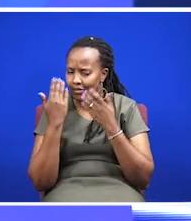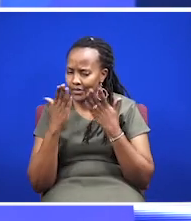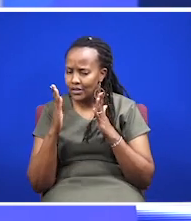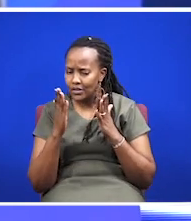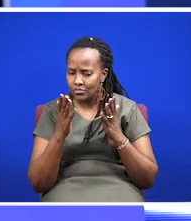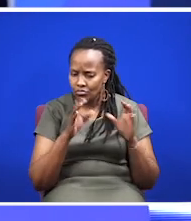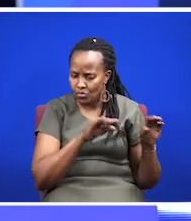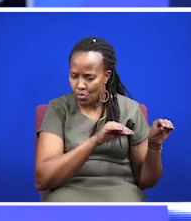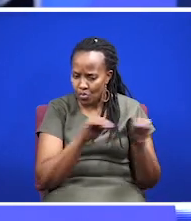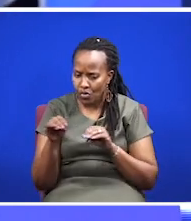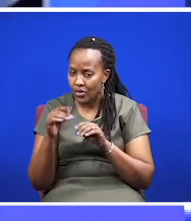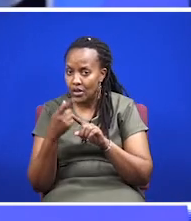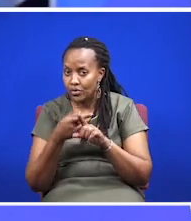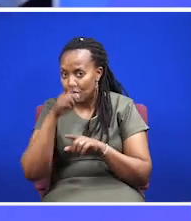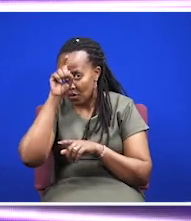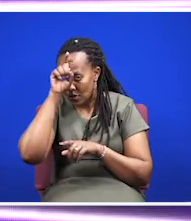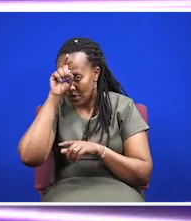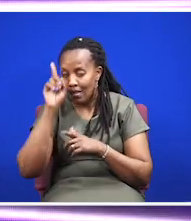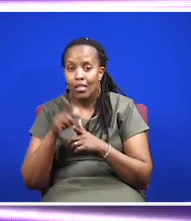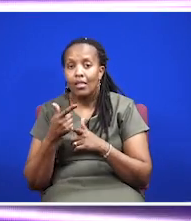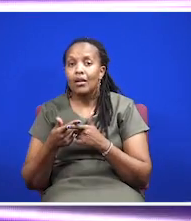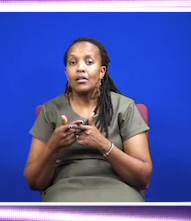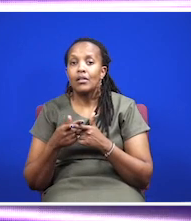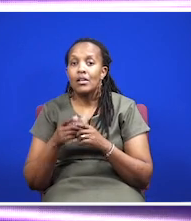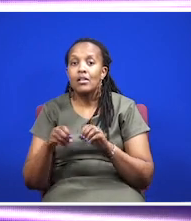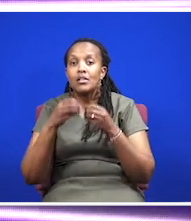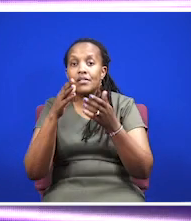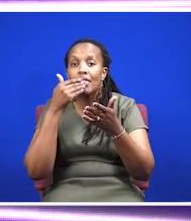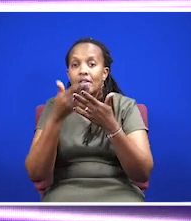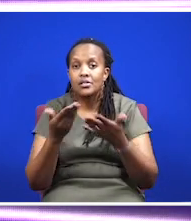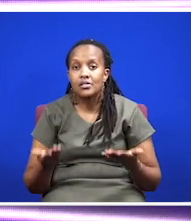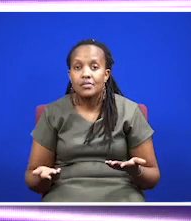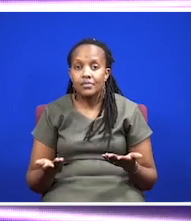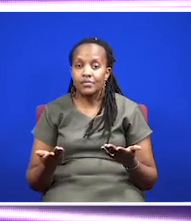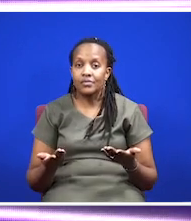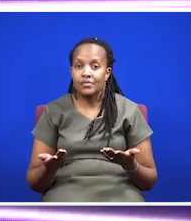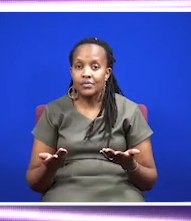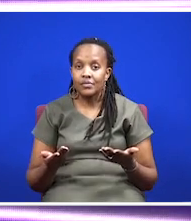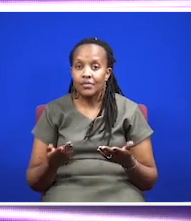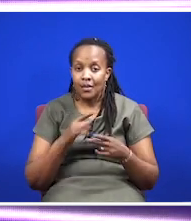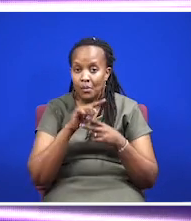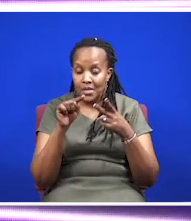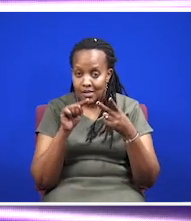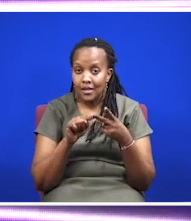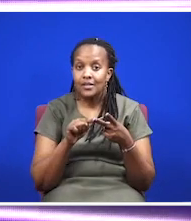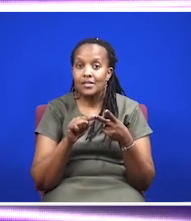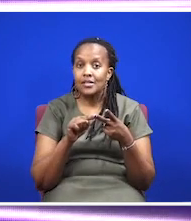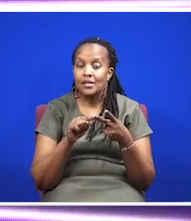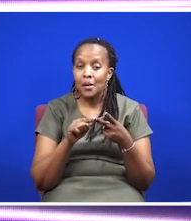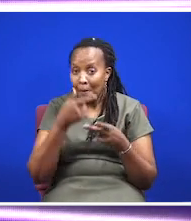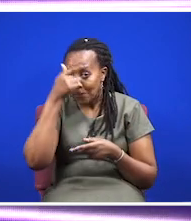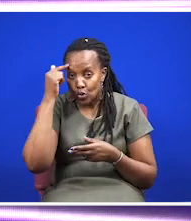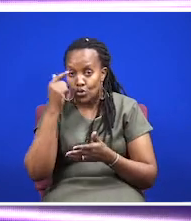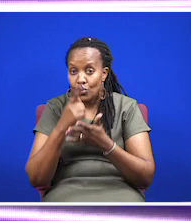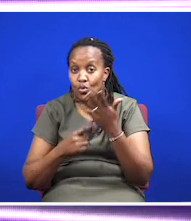of Egypt. We can thank God for that. But secondly, because he will fill it, because of what he is